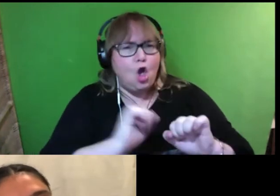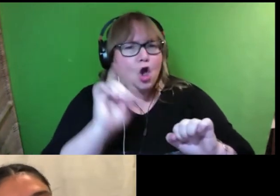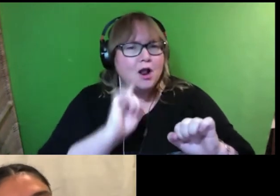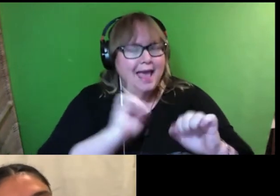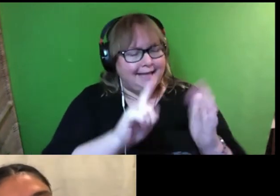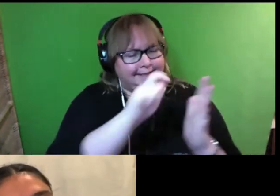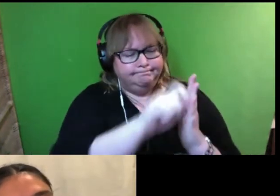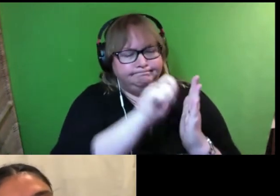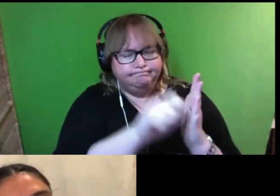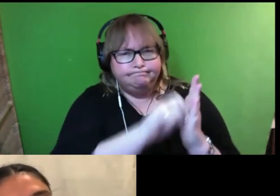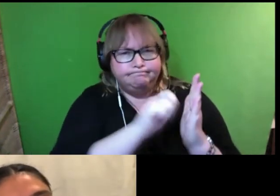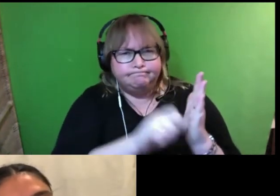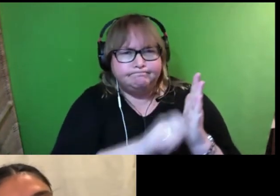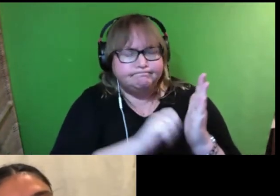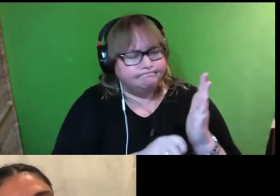to